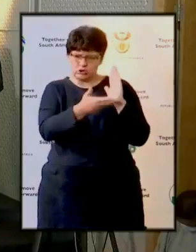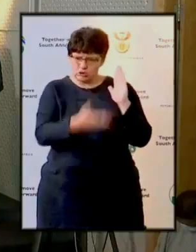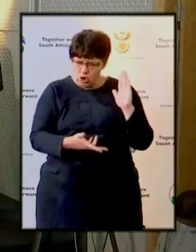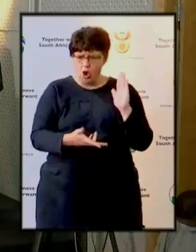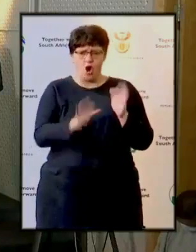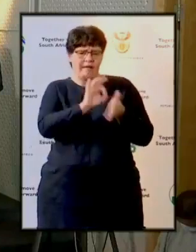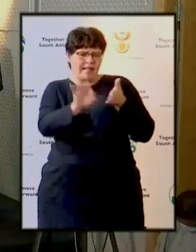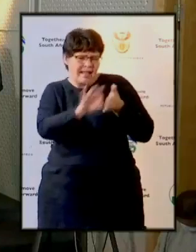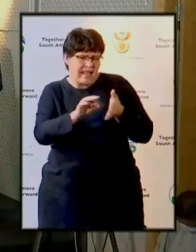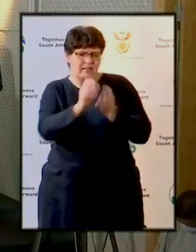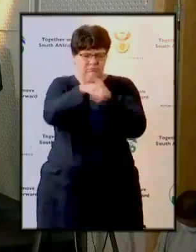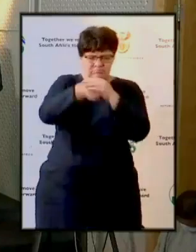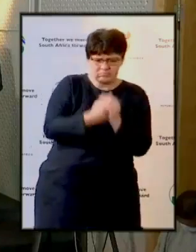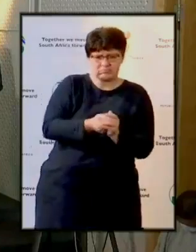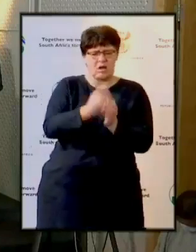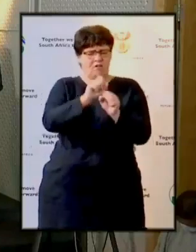is all that.